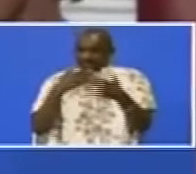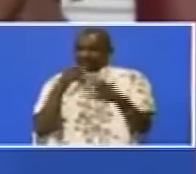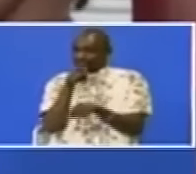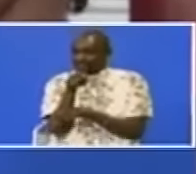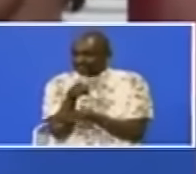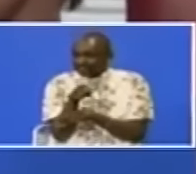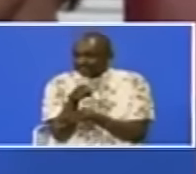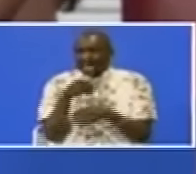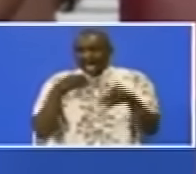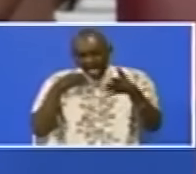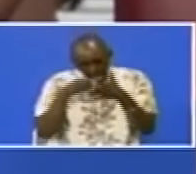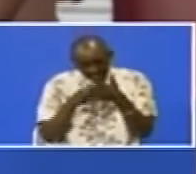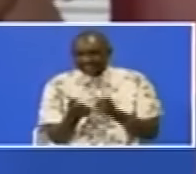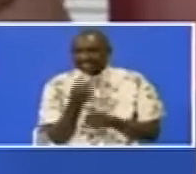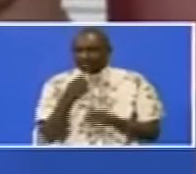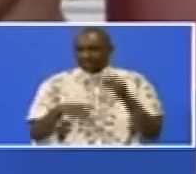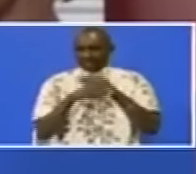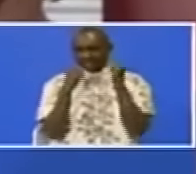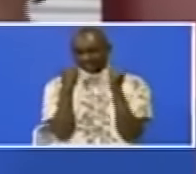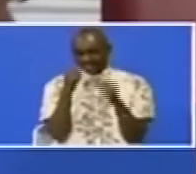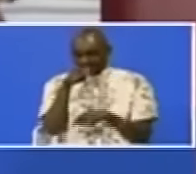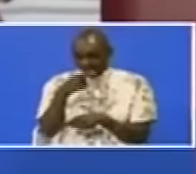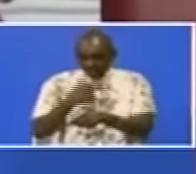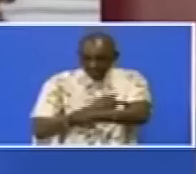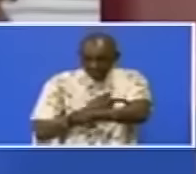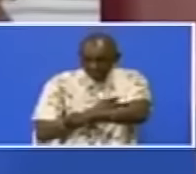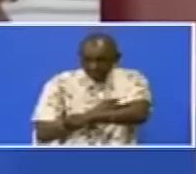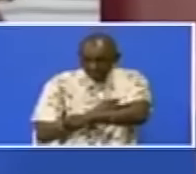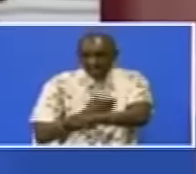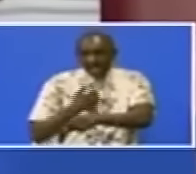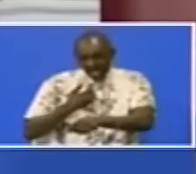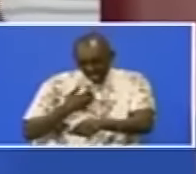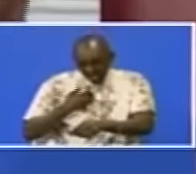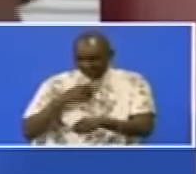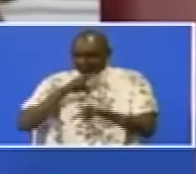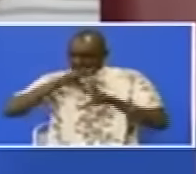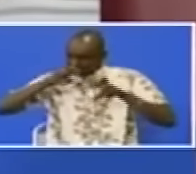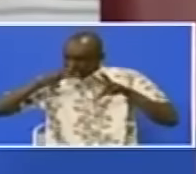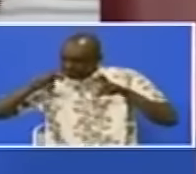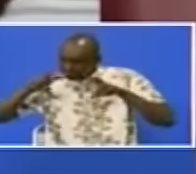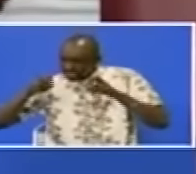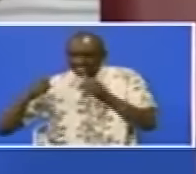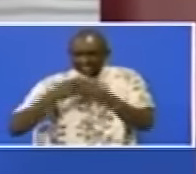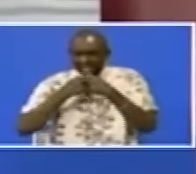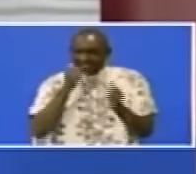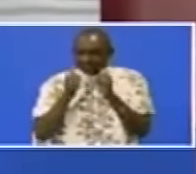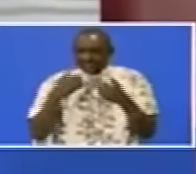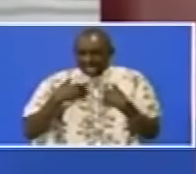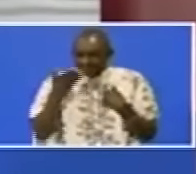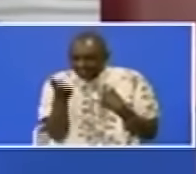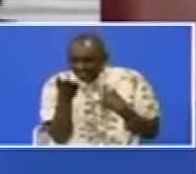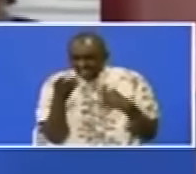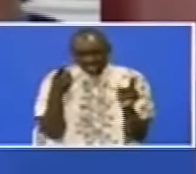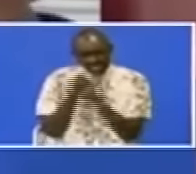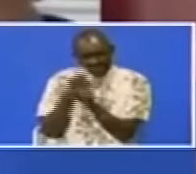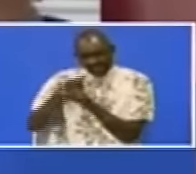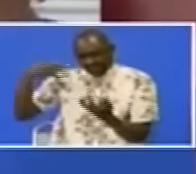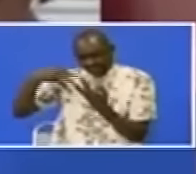the anti-doping department in the IAAF has looked at some of the key challenges in some of the key